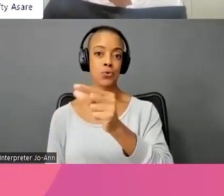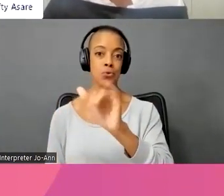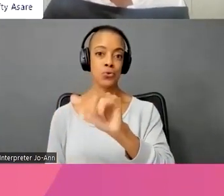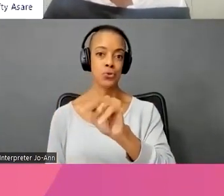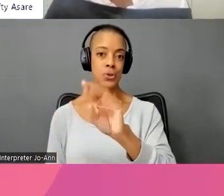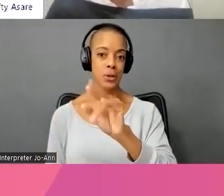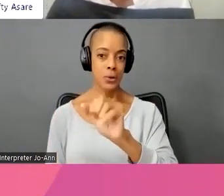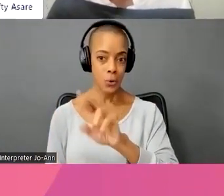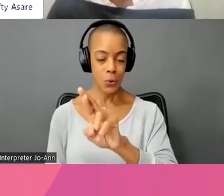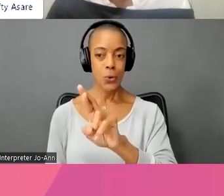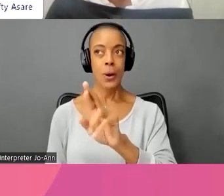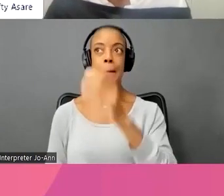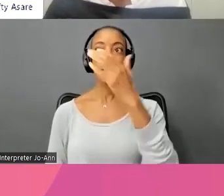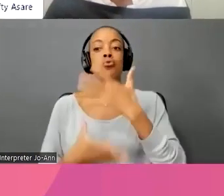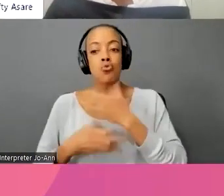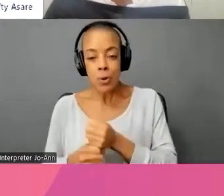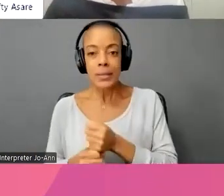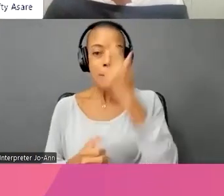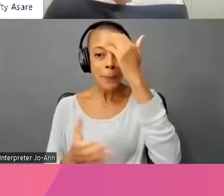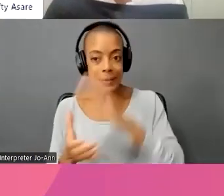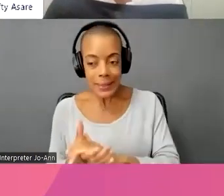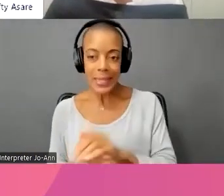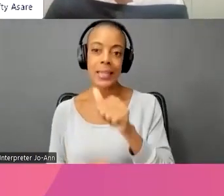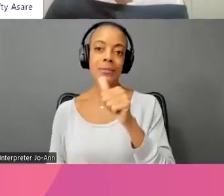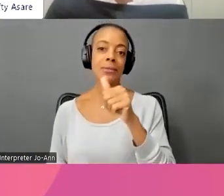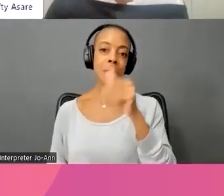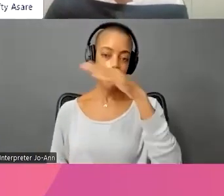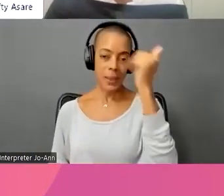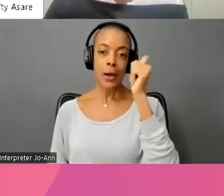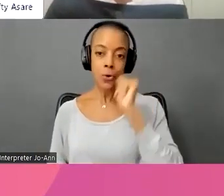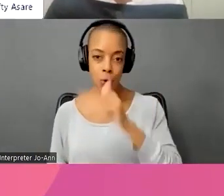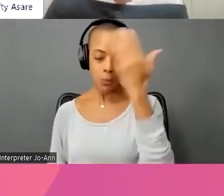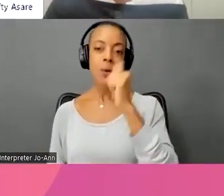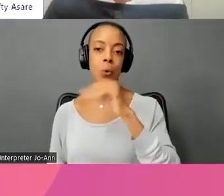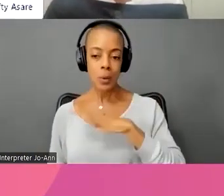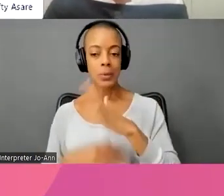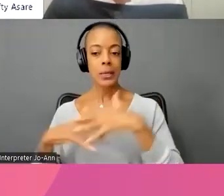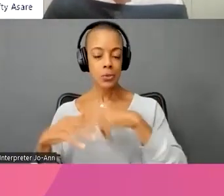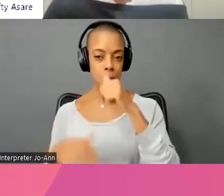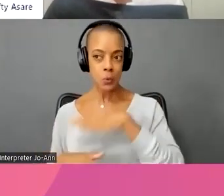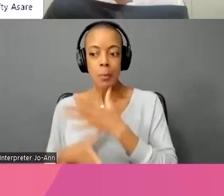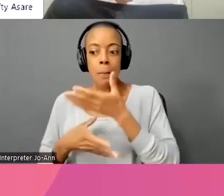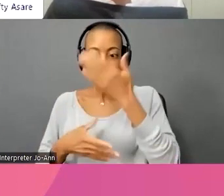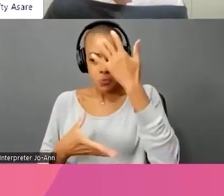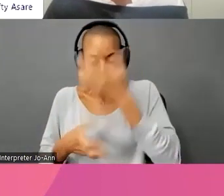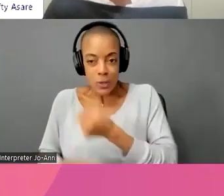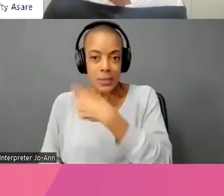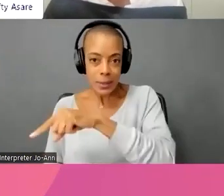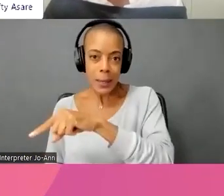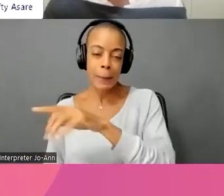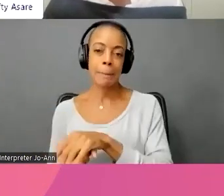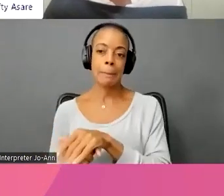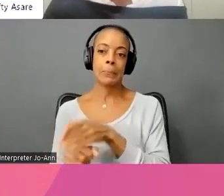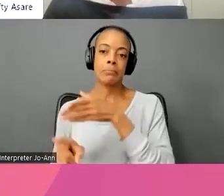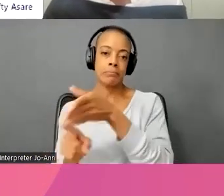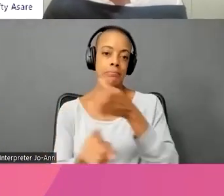and Black girls, Black gender diverse people specifically. And so I'm hoping that these are some practical